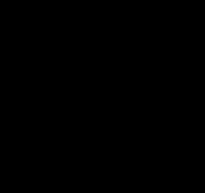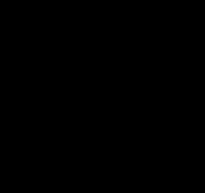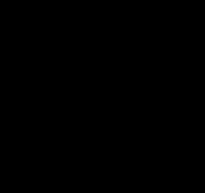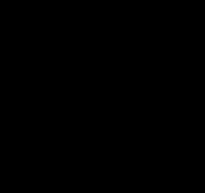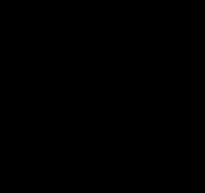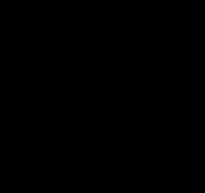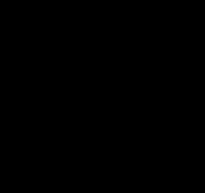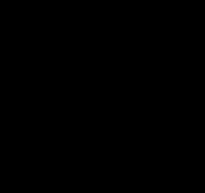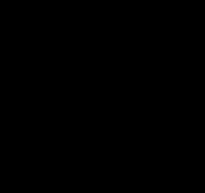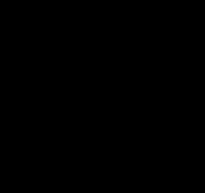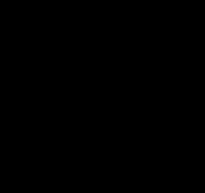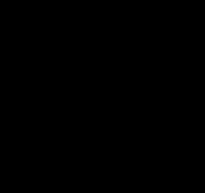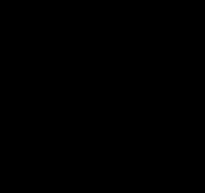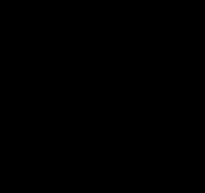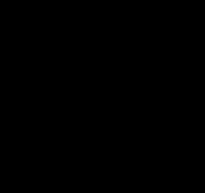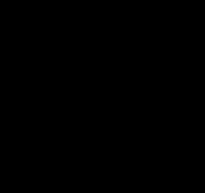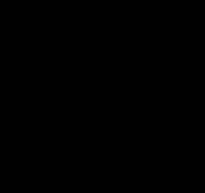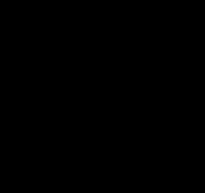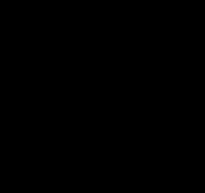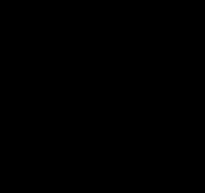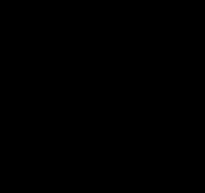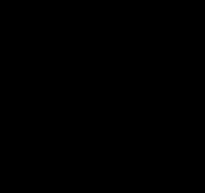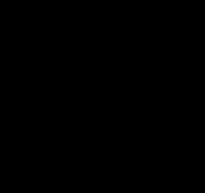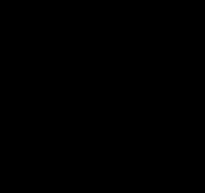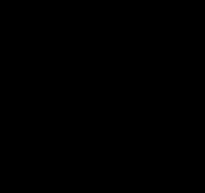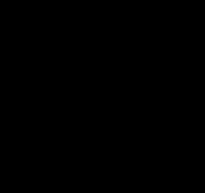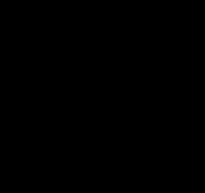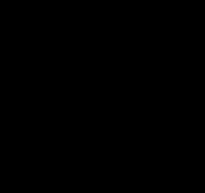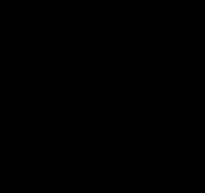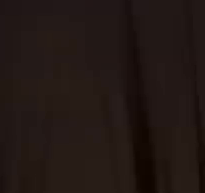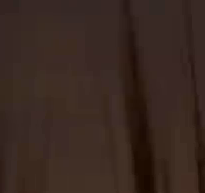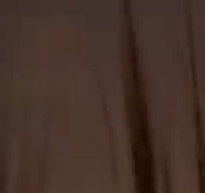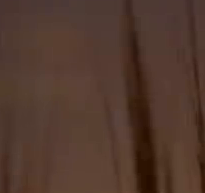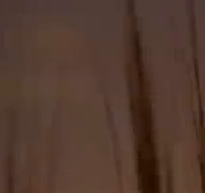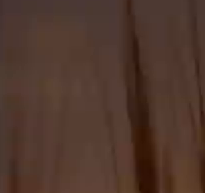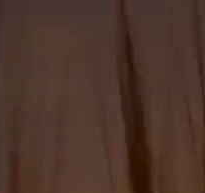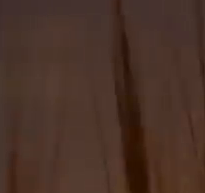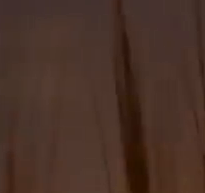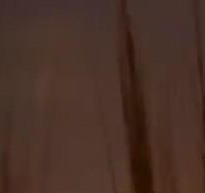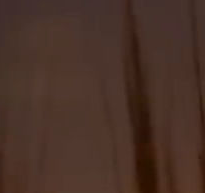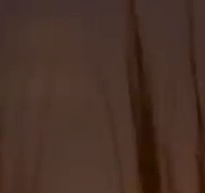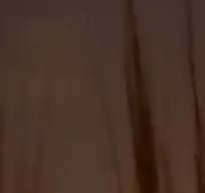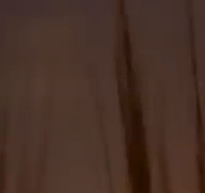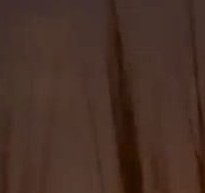Praise the Lord, my soul. It's the Lord.